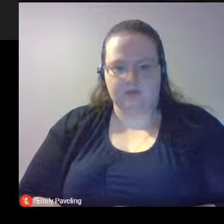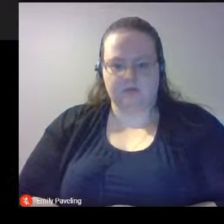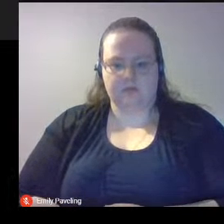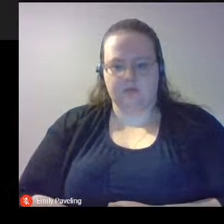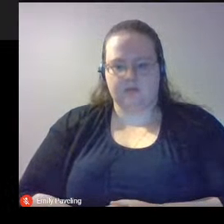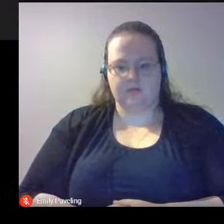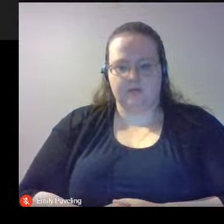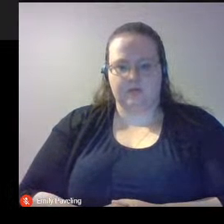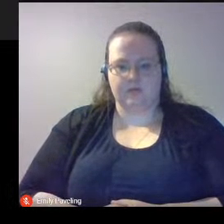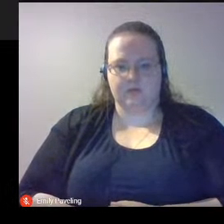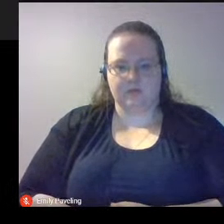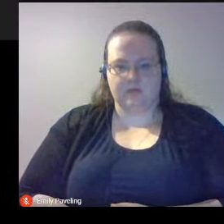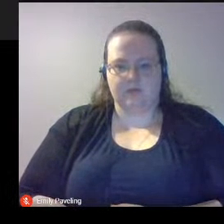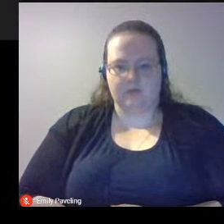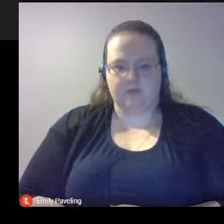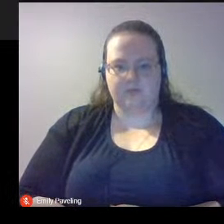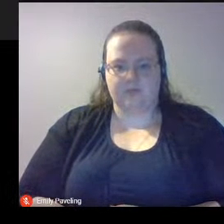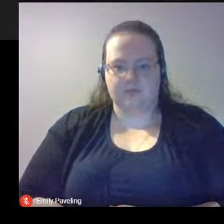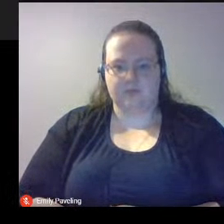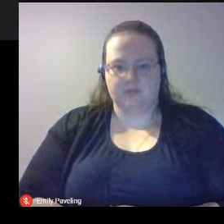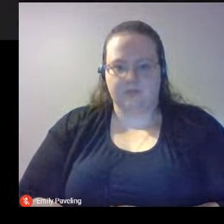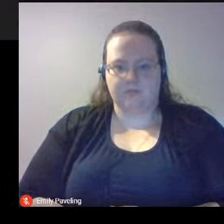self-assessment is